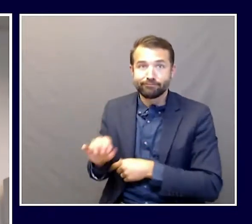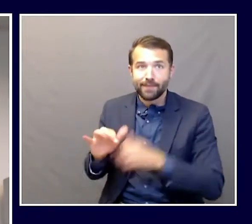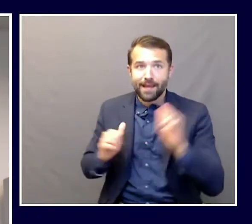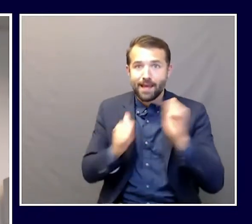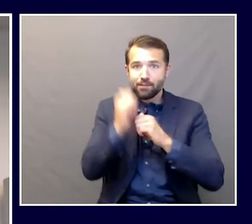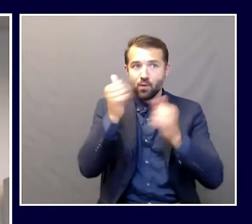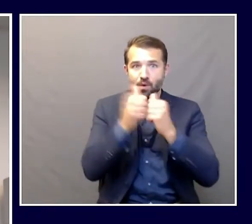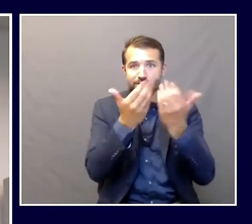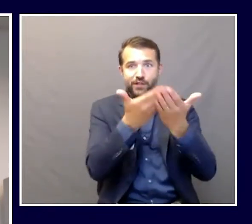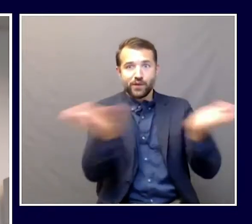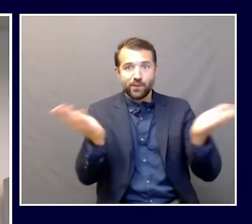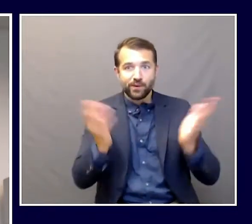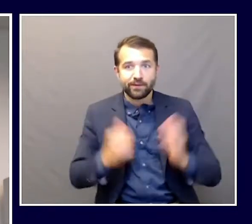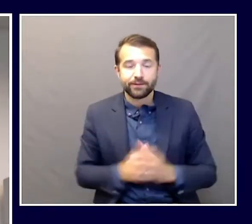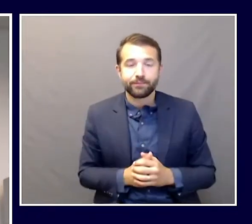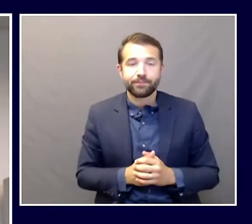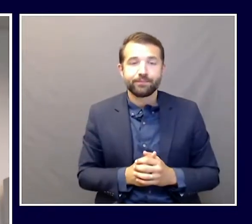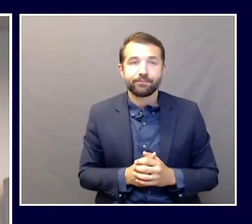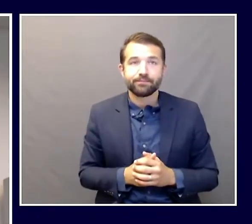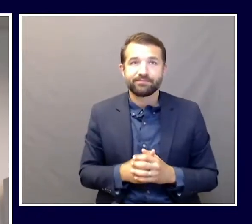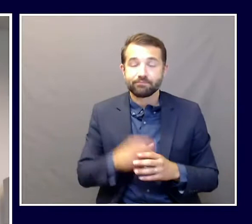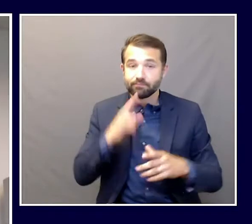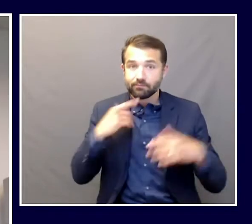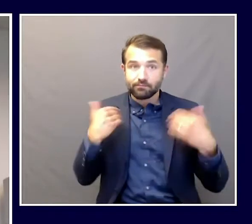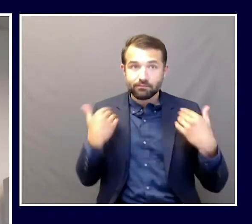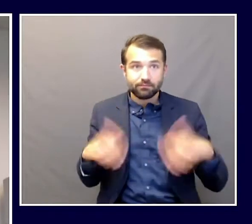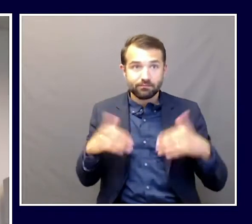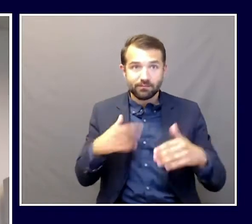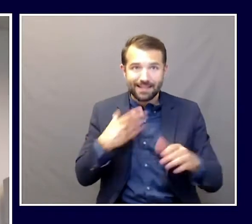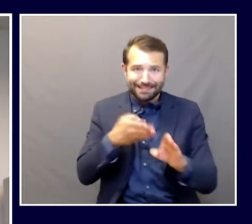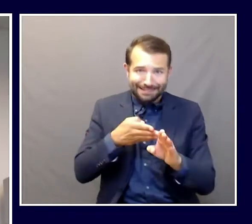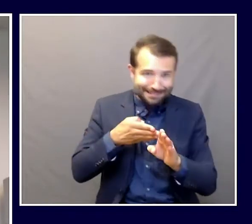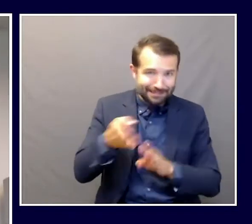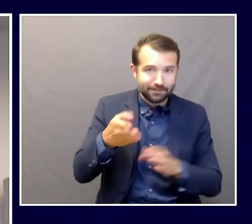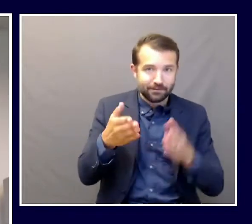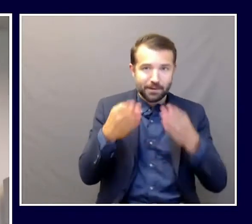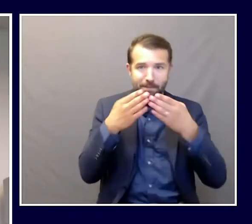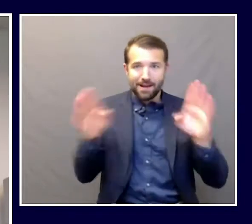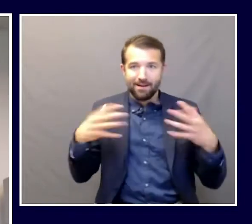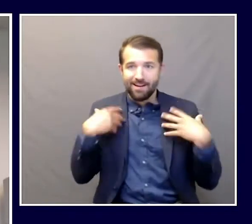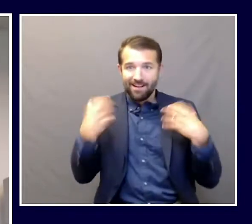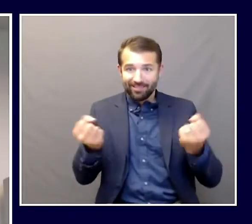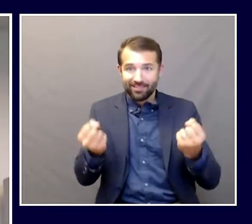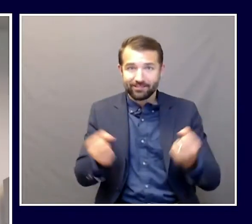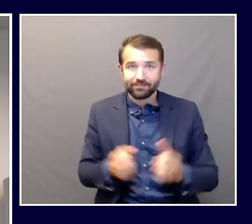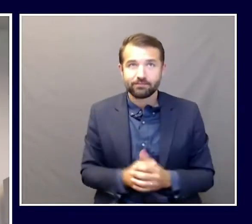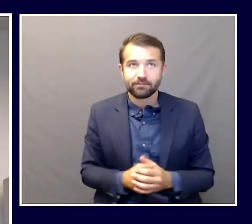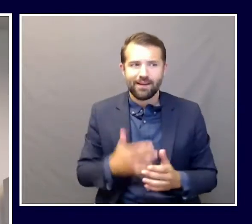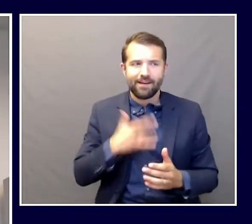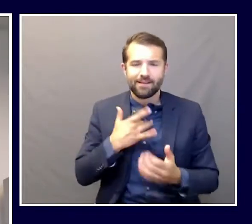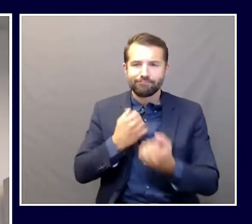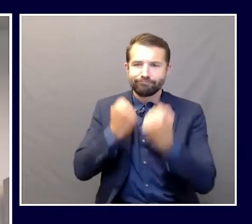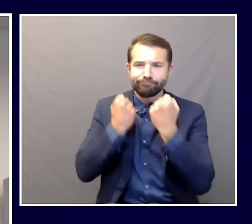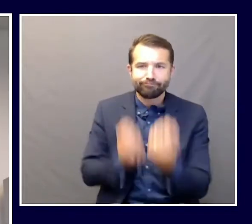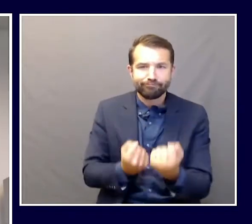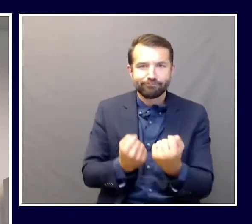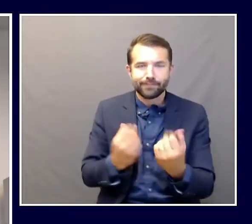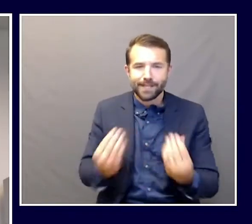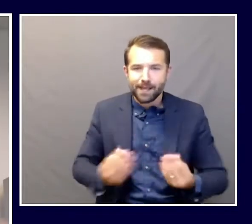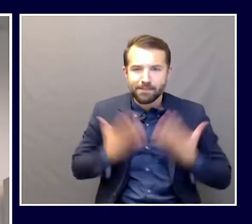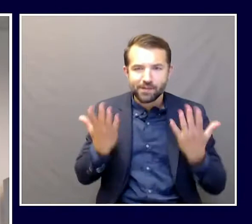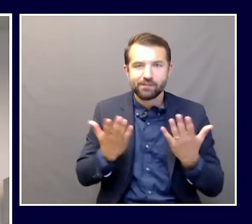loving terms, the field that I've chosen, which is public health. But I can't do that alone. I do that and I'm able to do